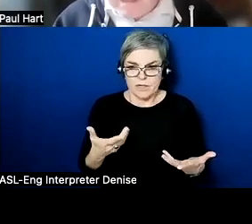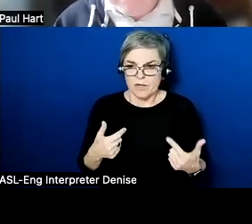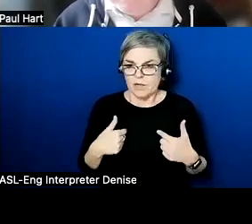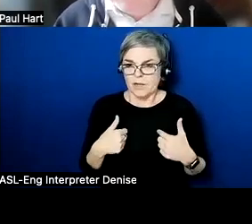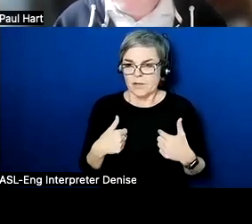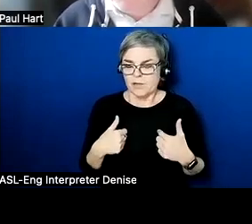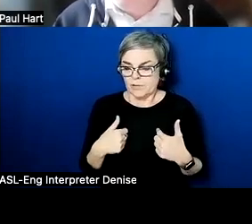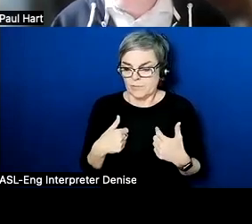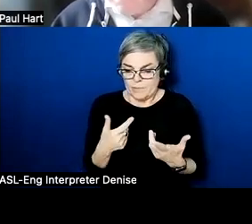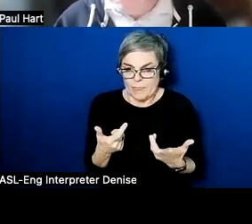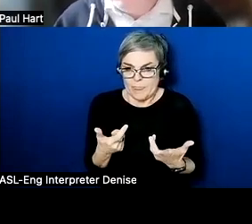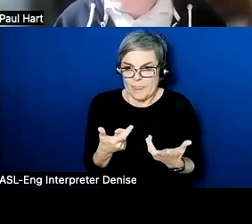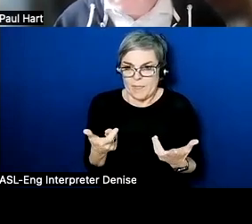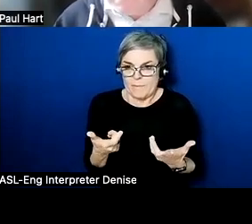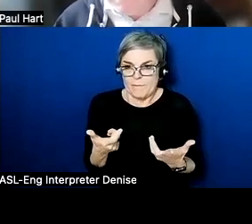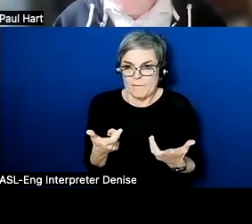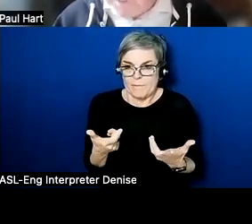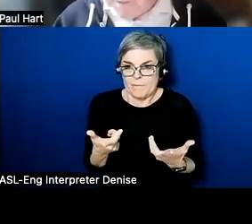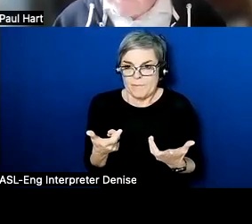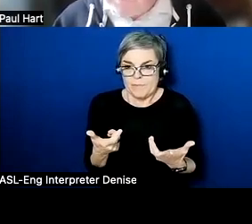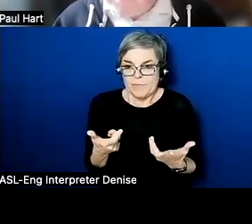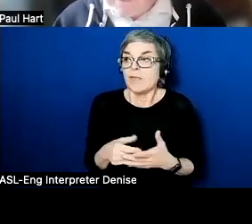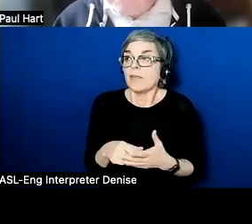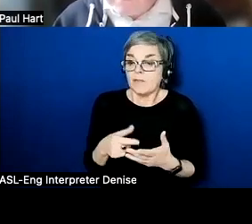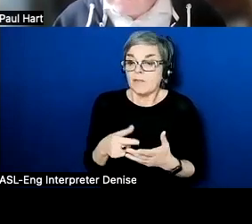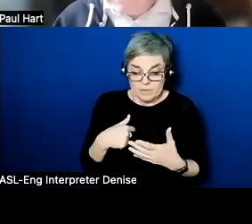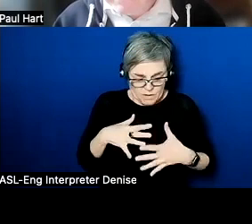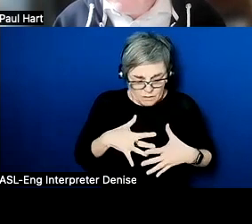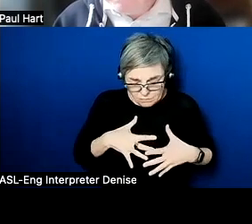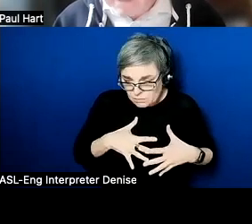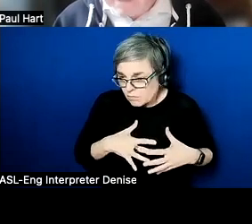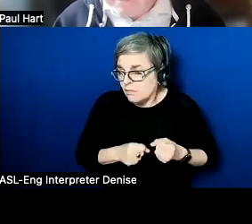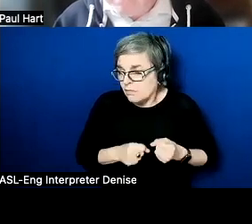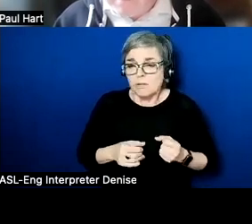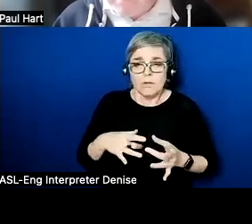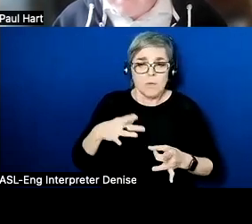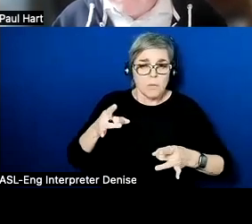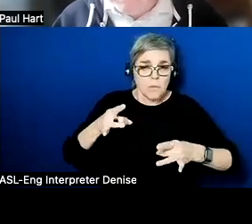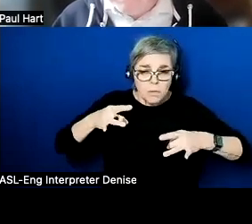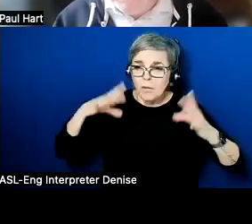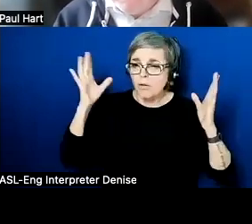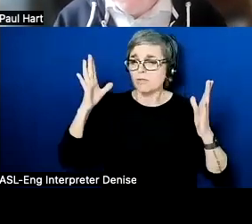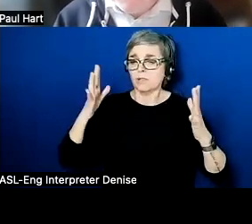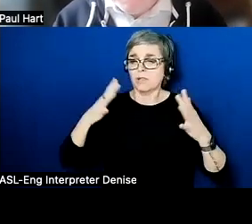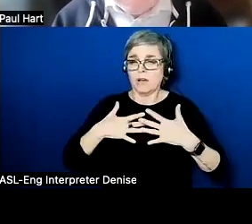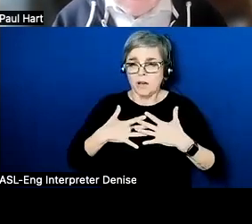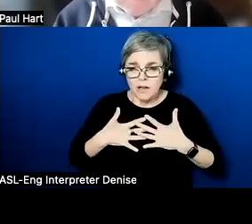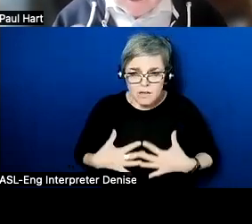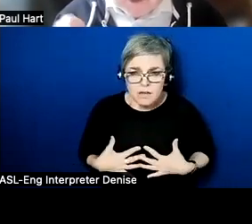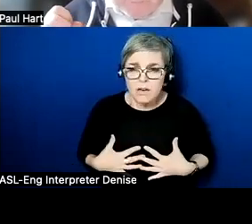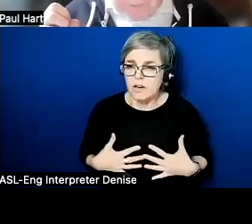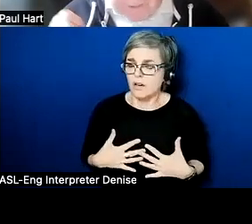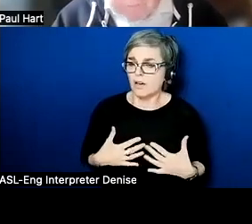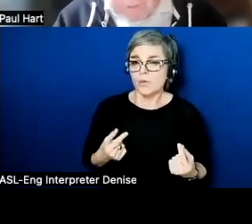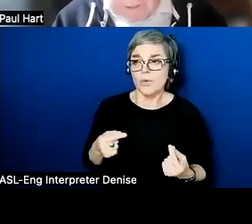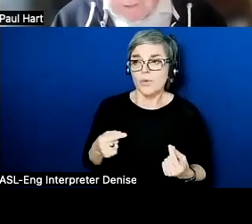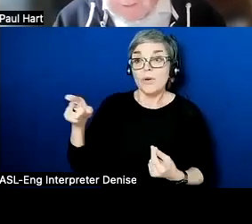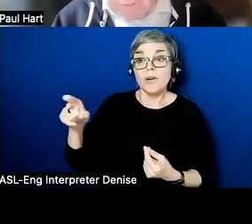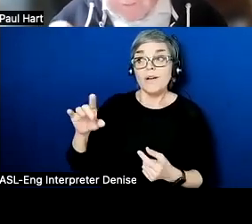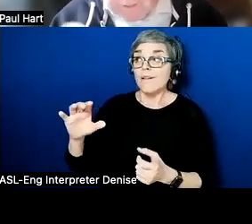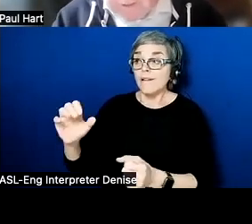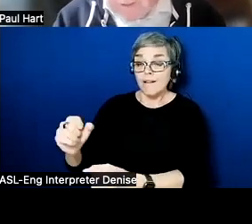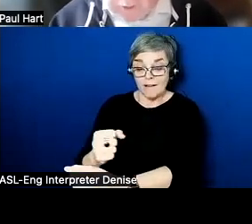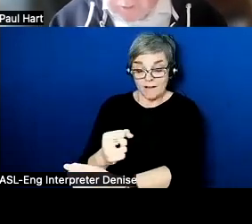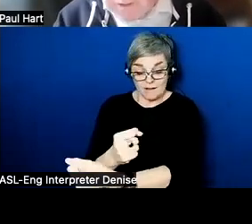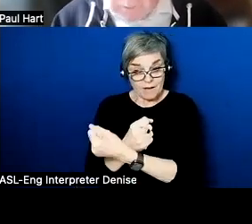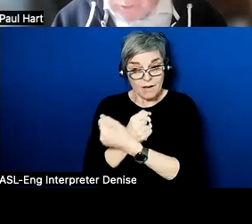could capture what a hug would do at that same time. And so somehow or other, touch really